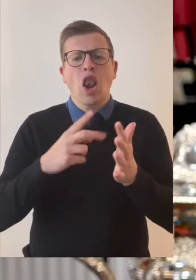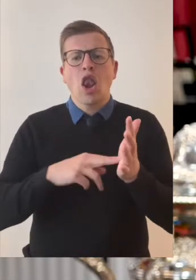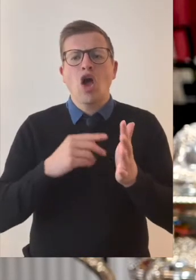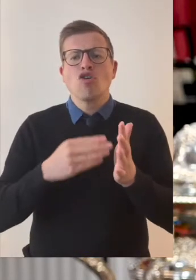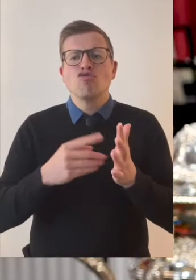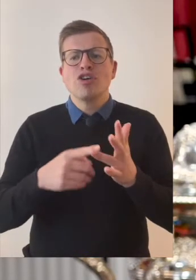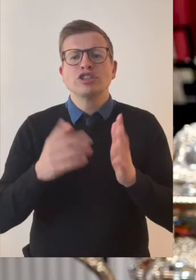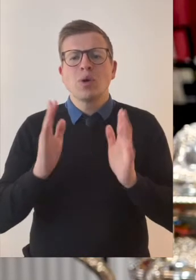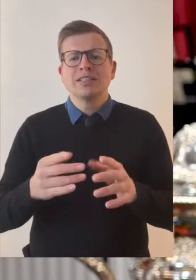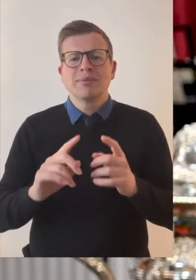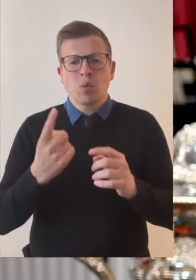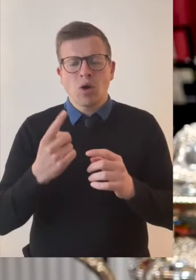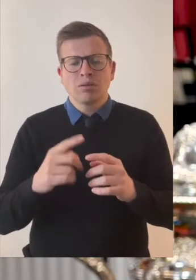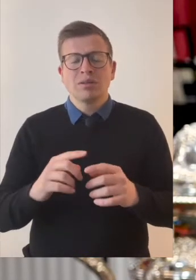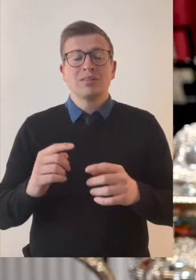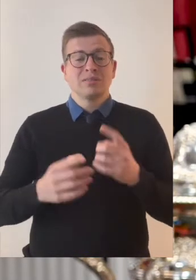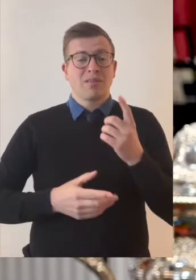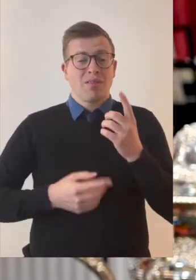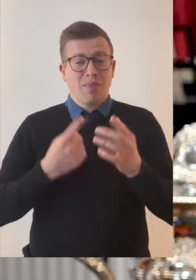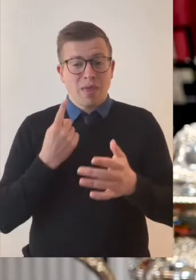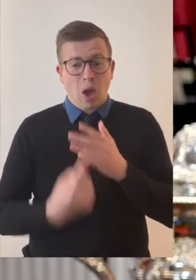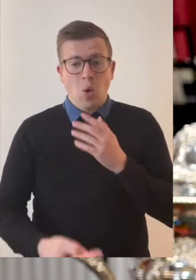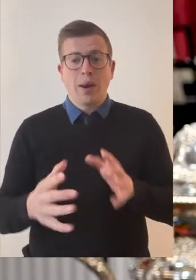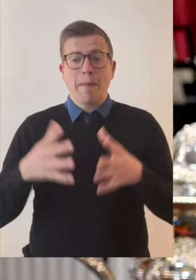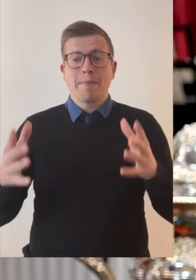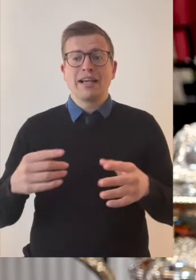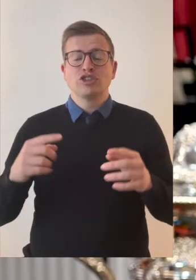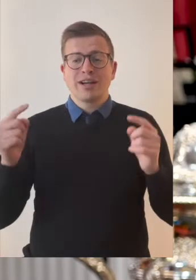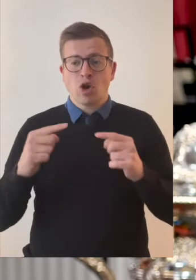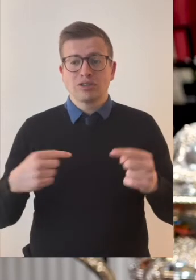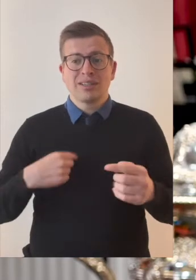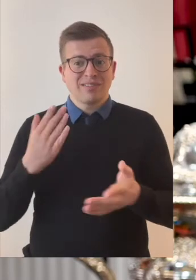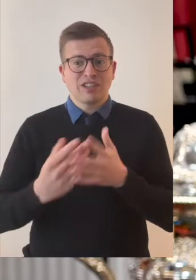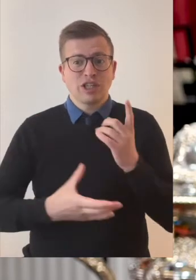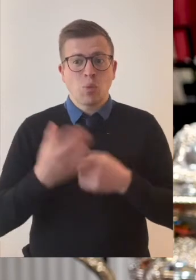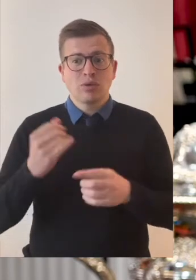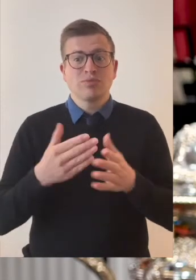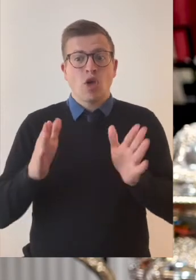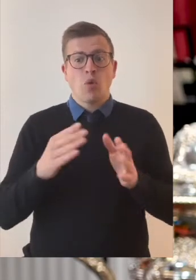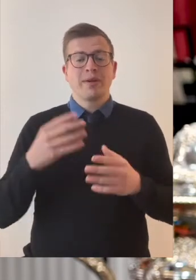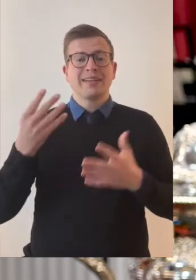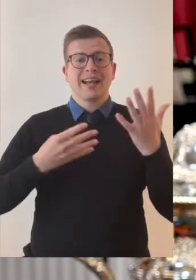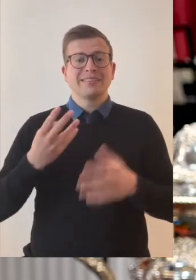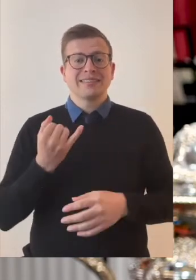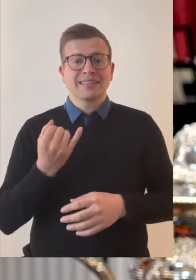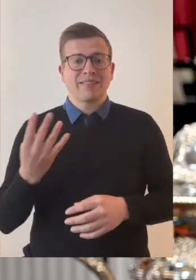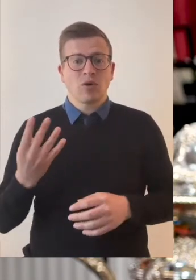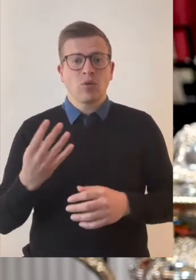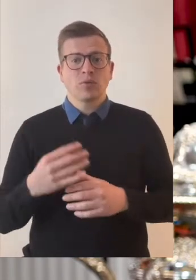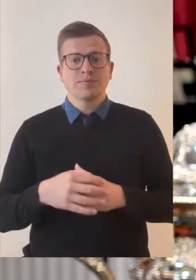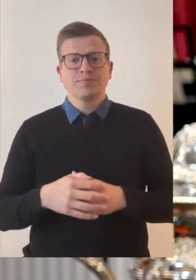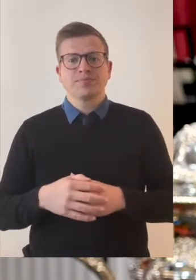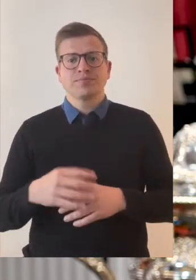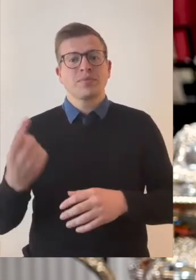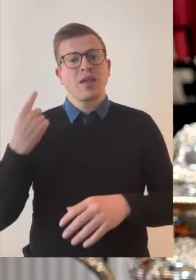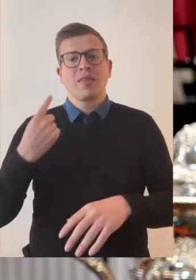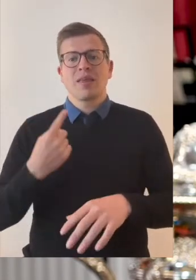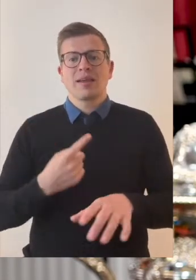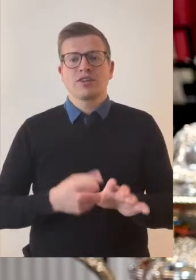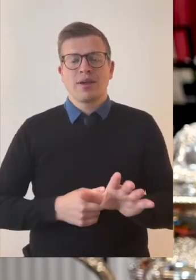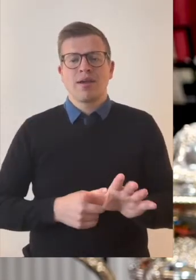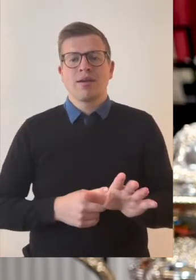I think Lorenzo's got to be one of them, because we did win. It's the only major contest that I've actually won was the Open in